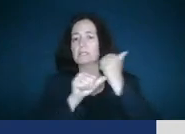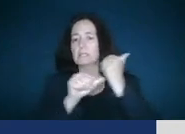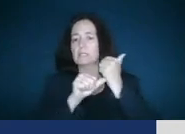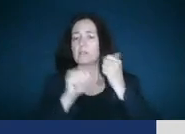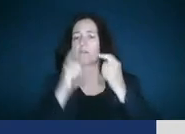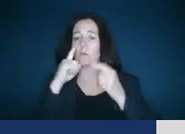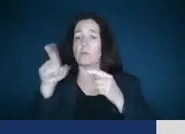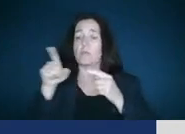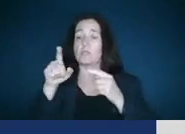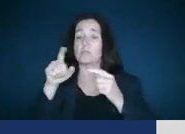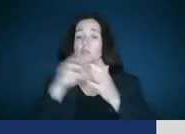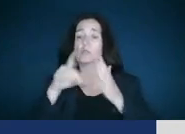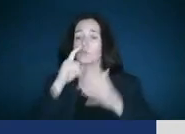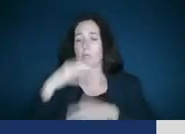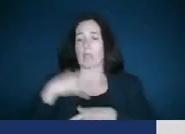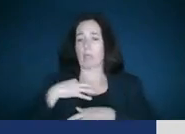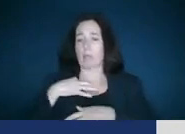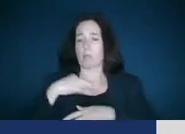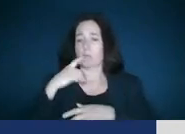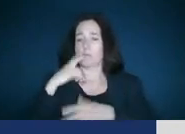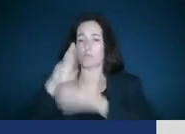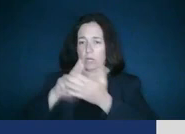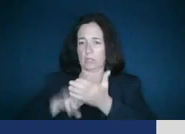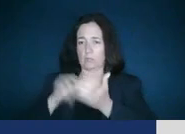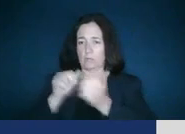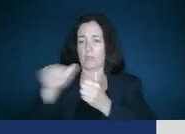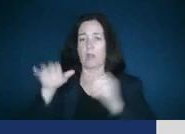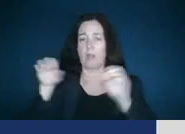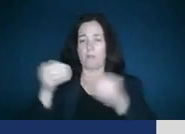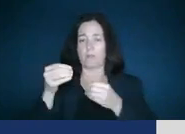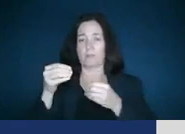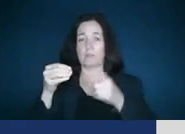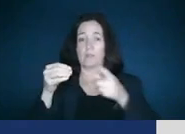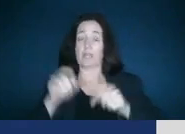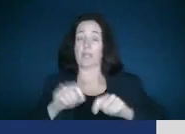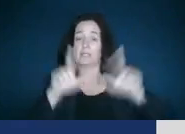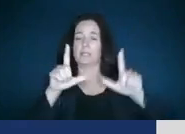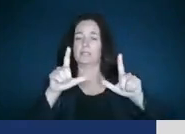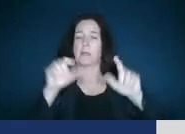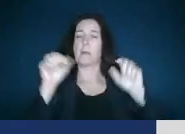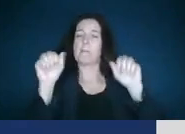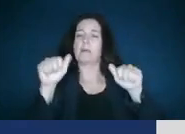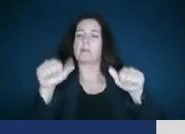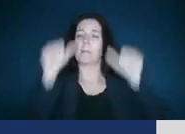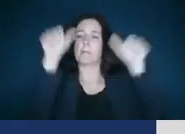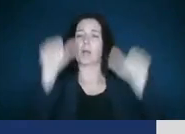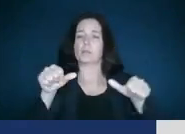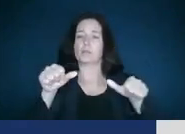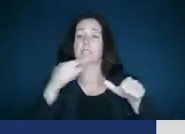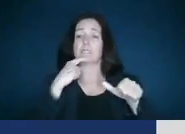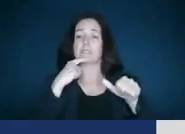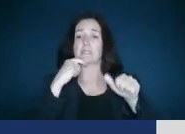students who register with our office. This slide shows a picture of the Ability poster, which says ability with a